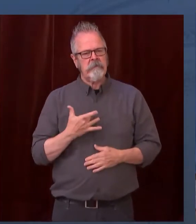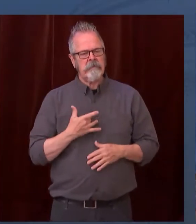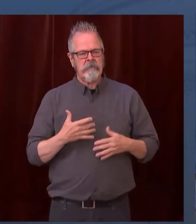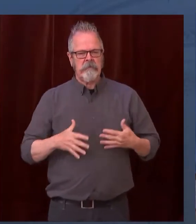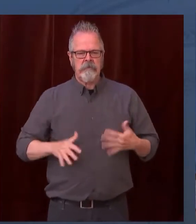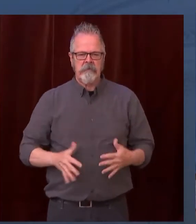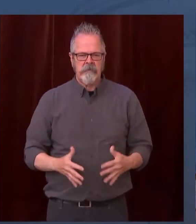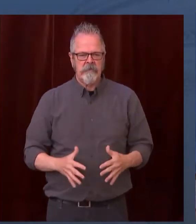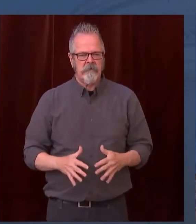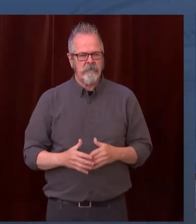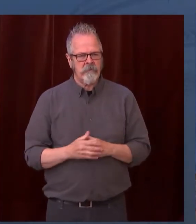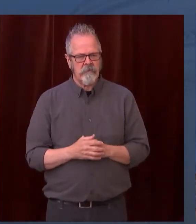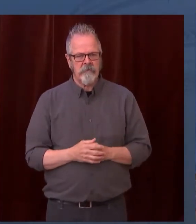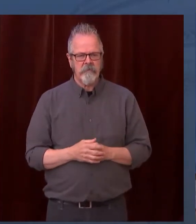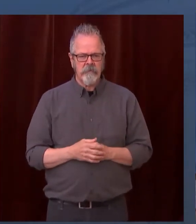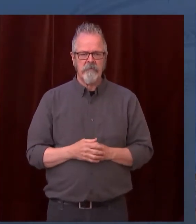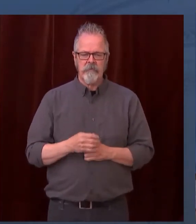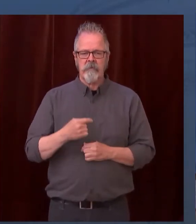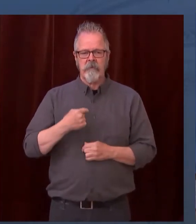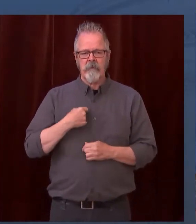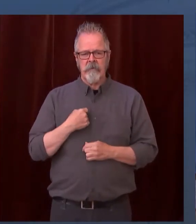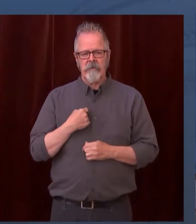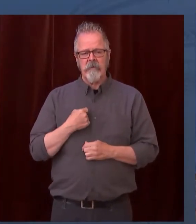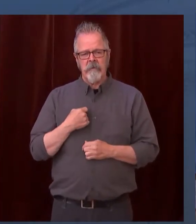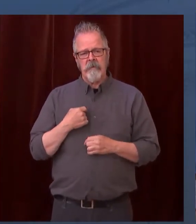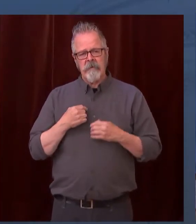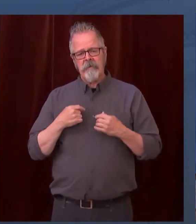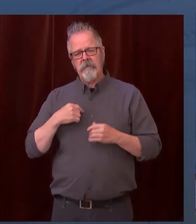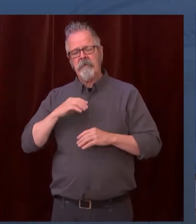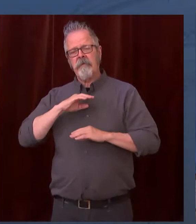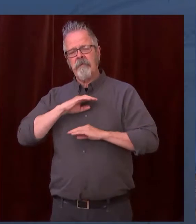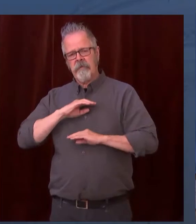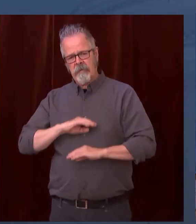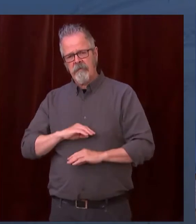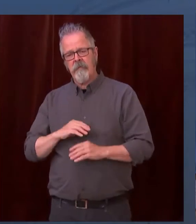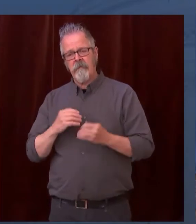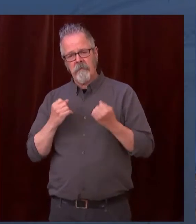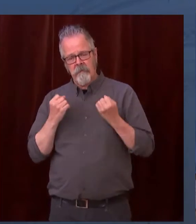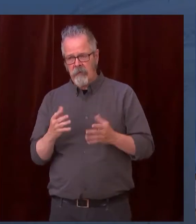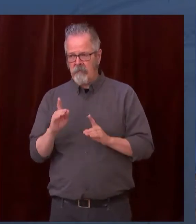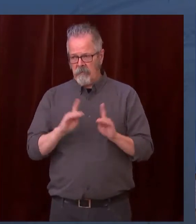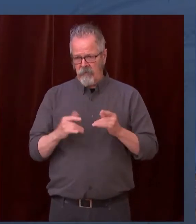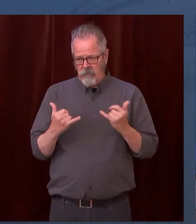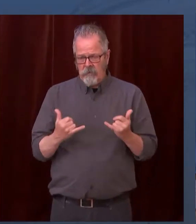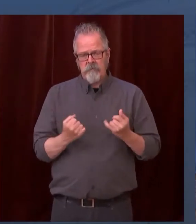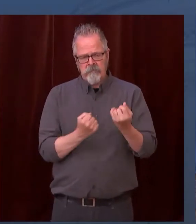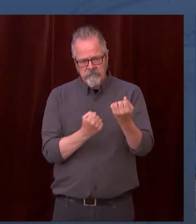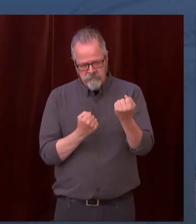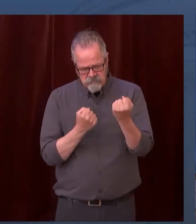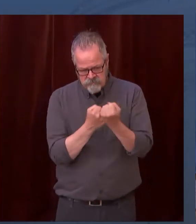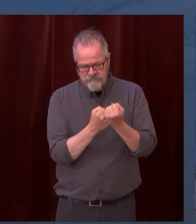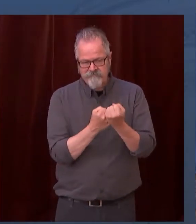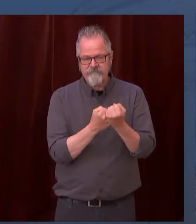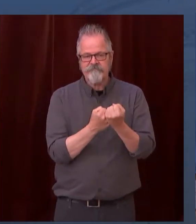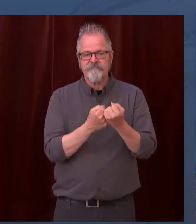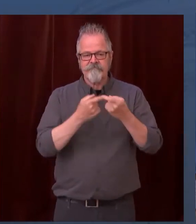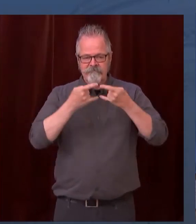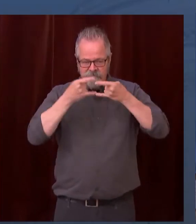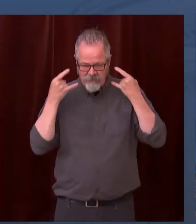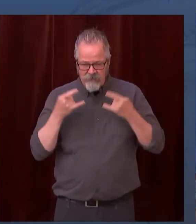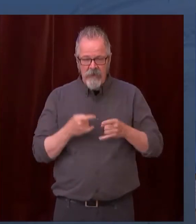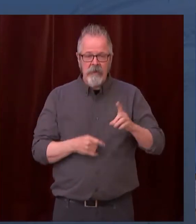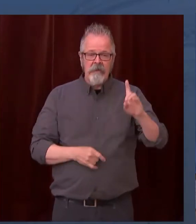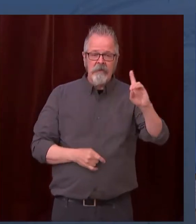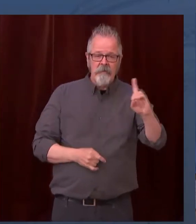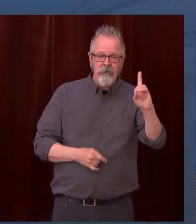You know, this is important because we win wars when we are united. And we are now starting to have a